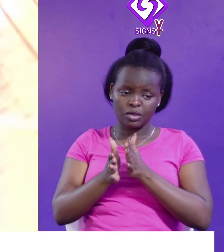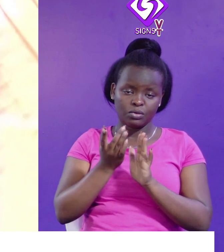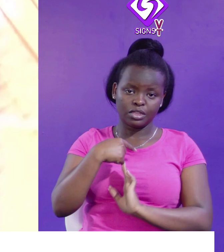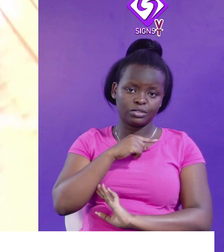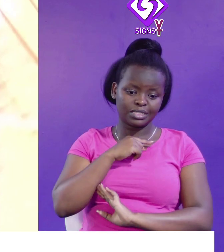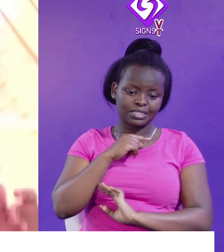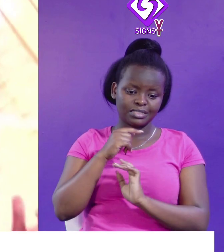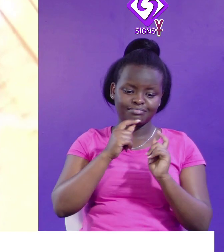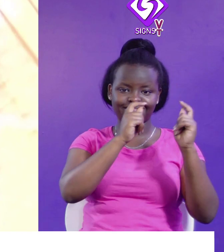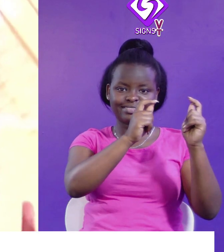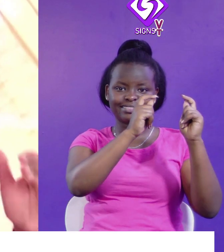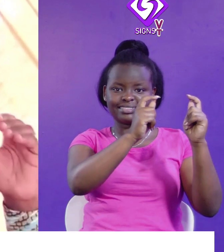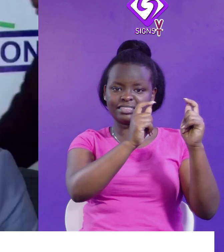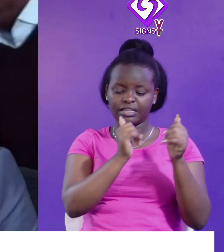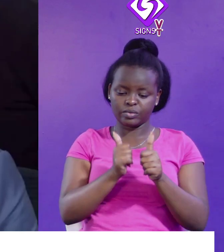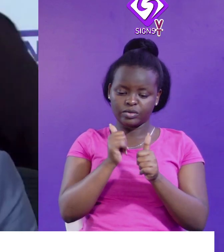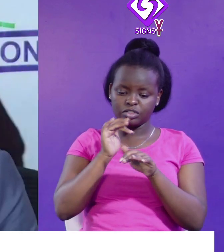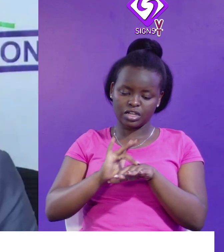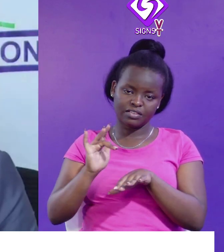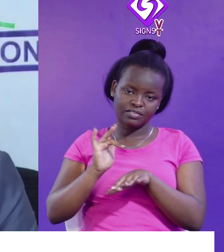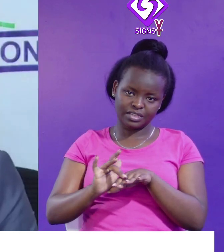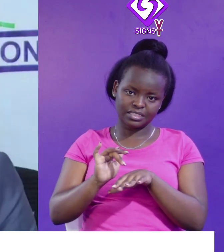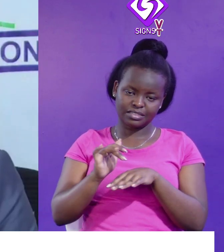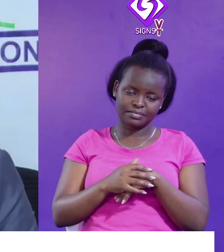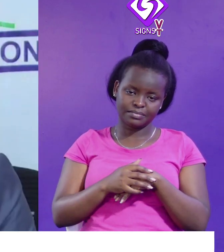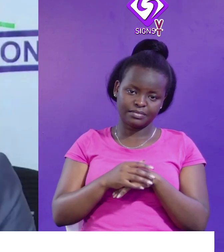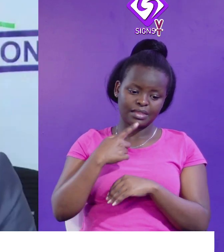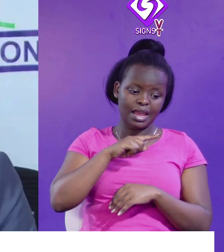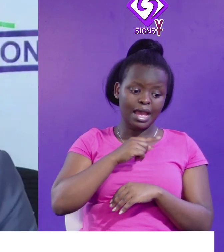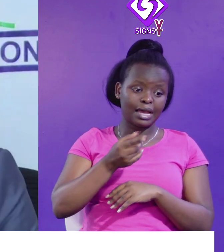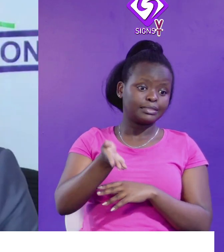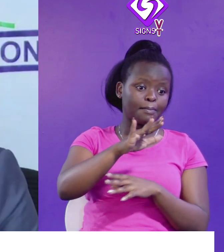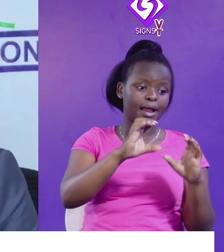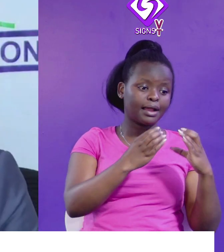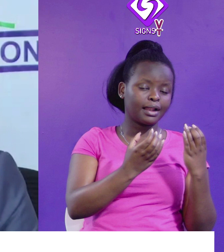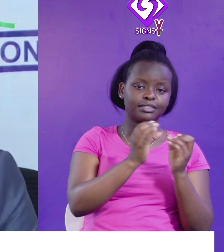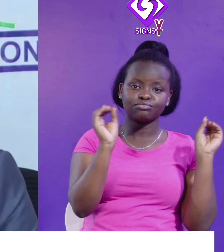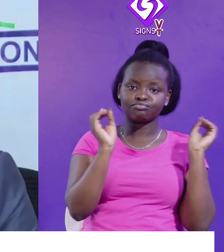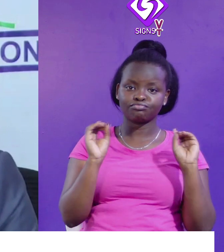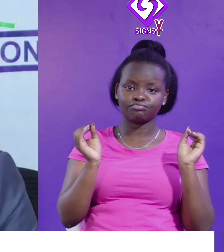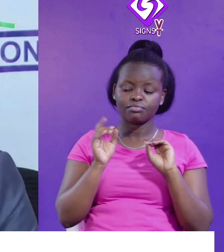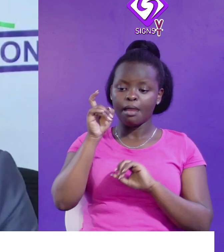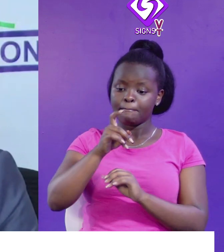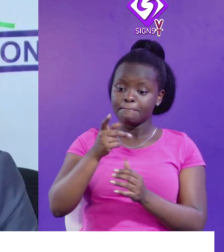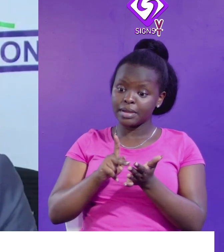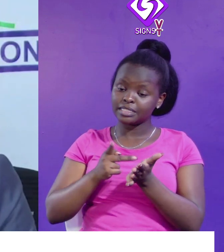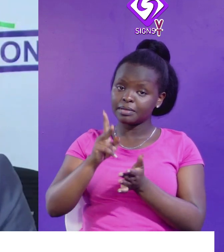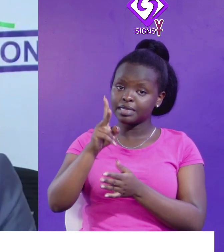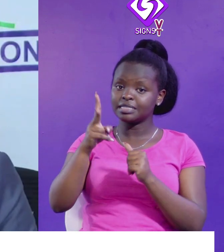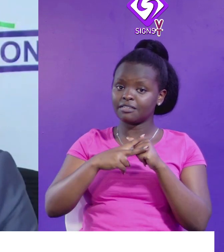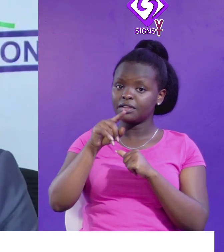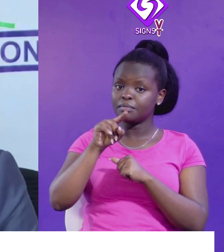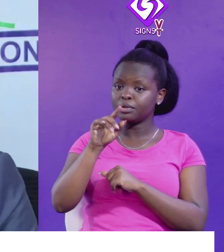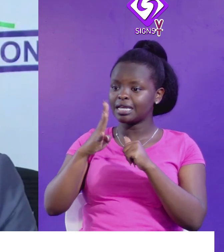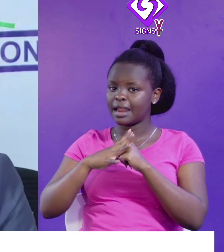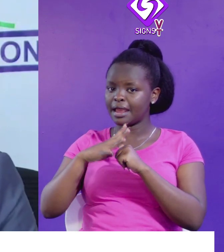on strike, which affects. We are not going back to class. You must pay the 7.9 billion,